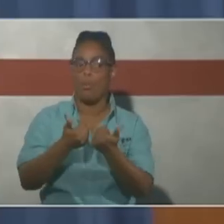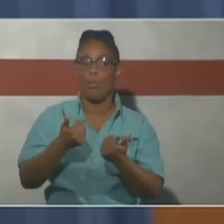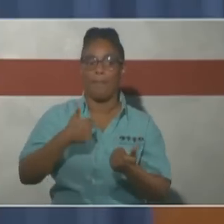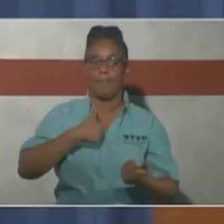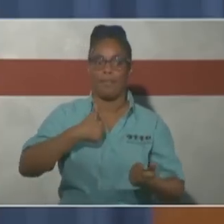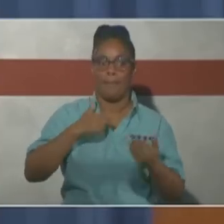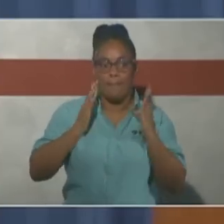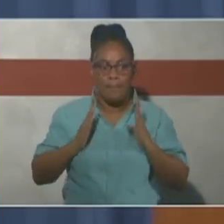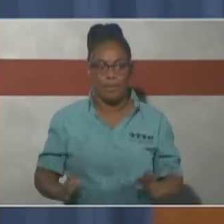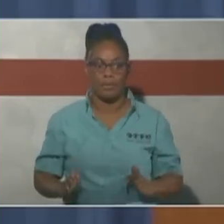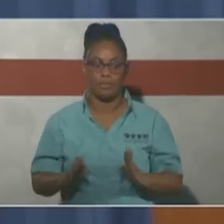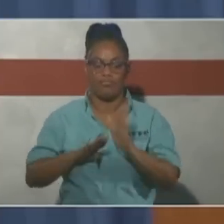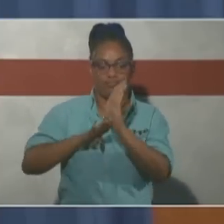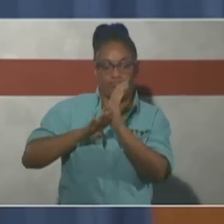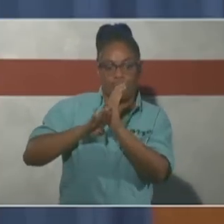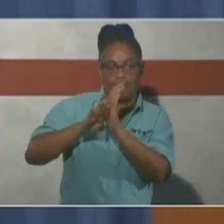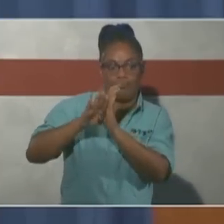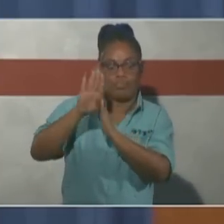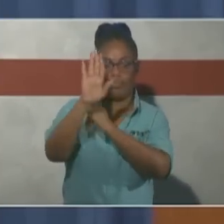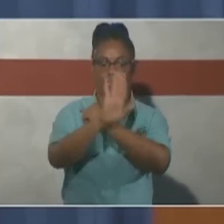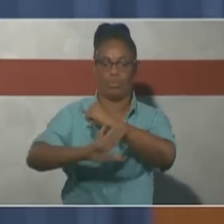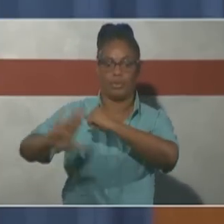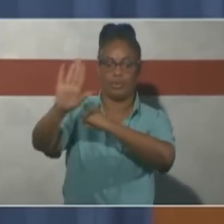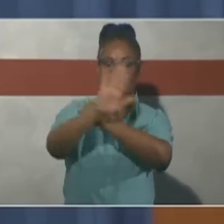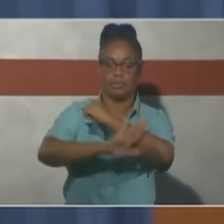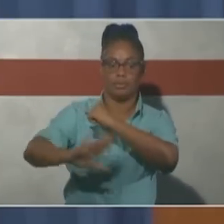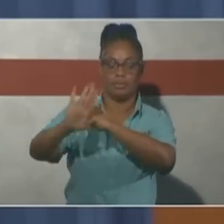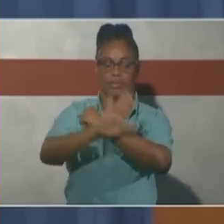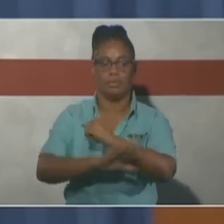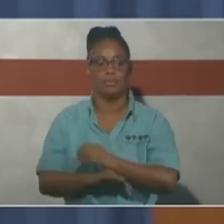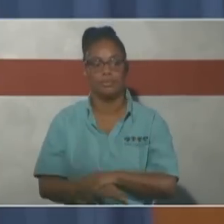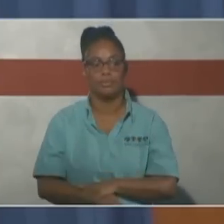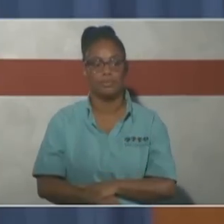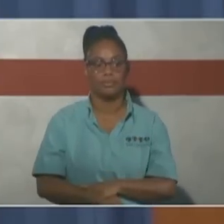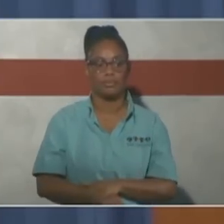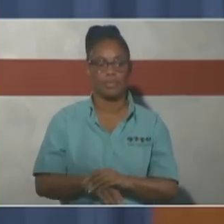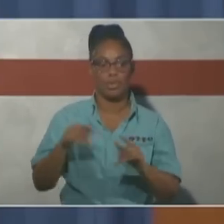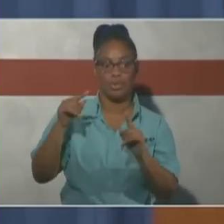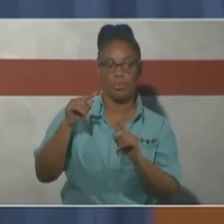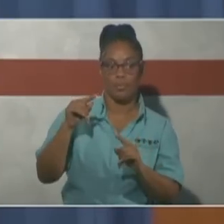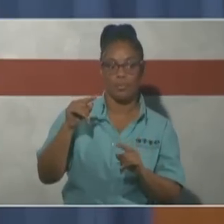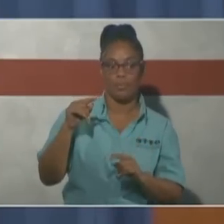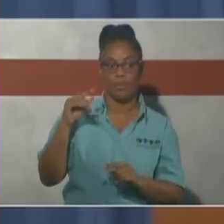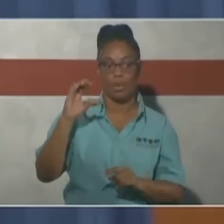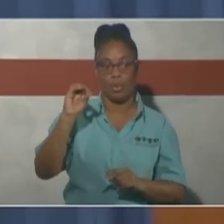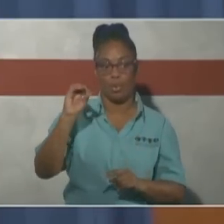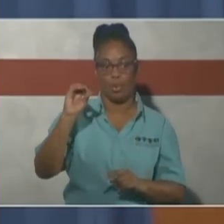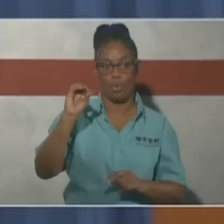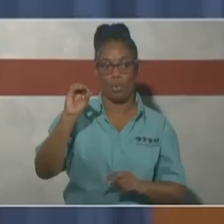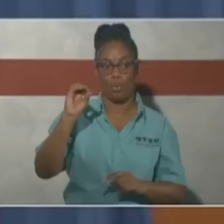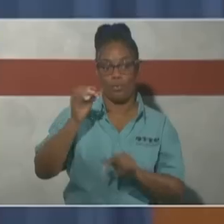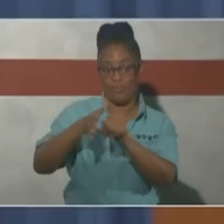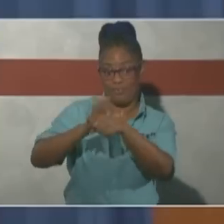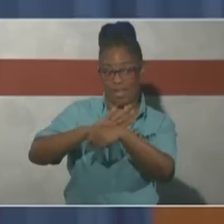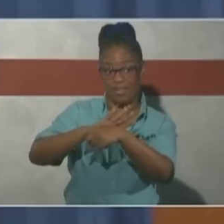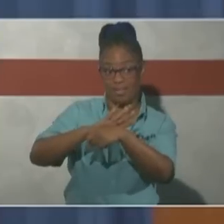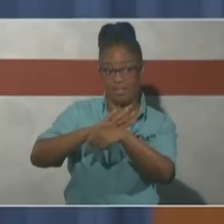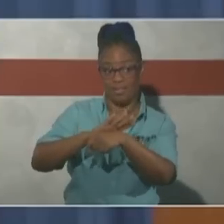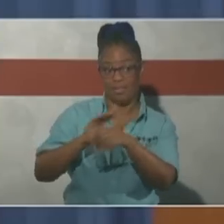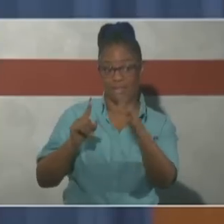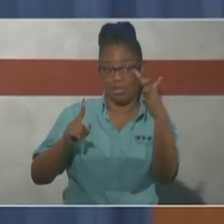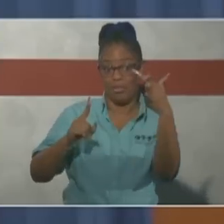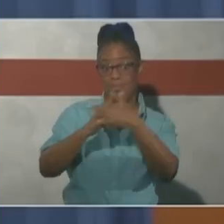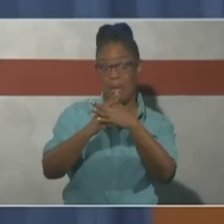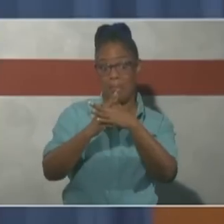of disease, severe disease, hospitalization, death. Vaccines are not designed to prevent infections, okay?